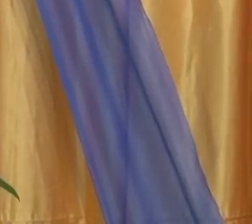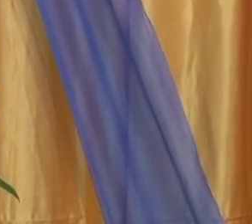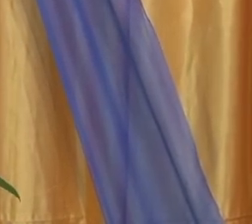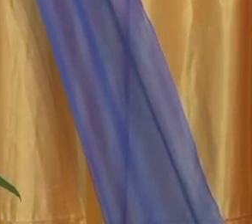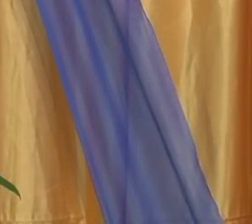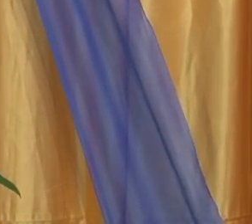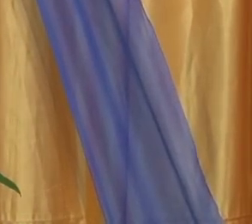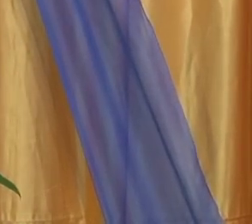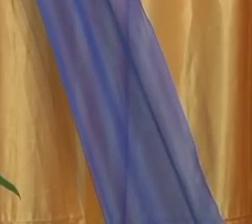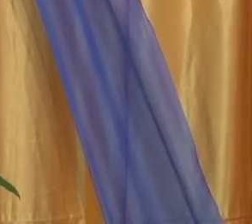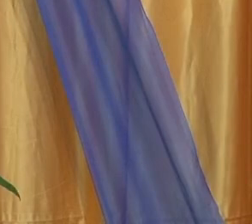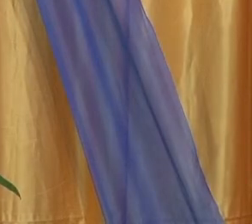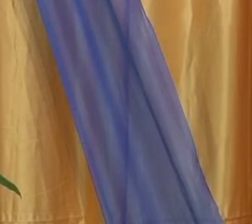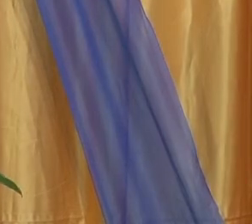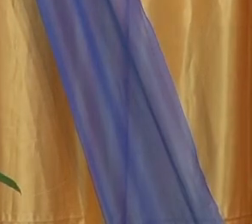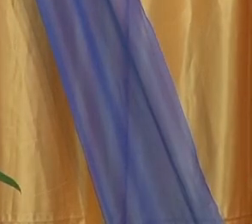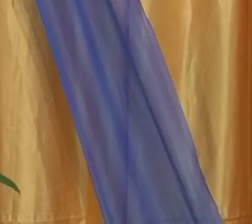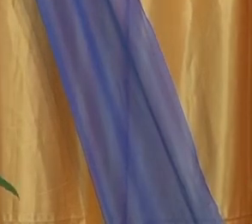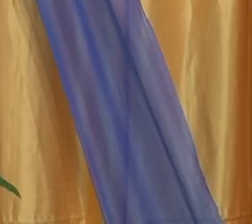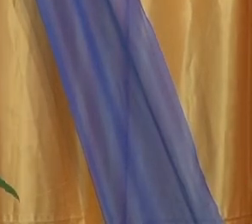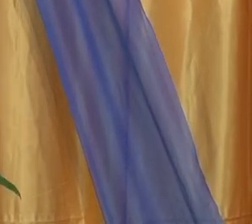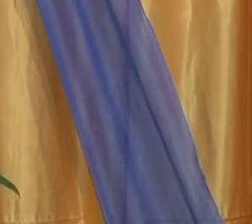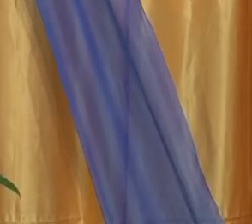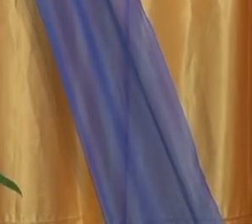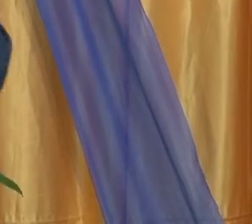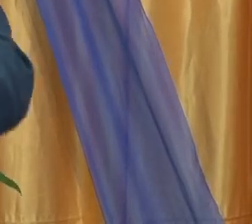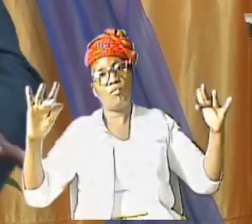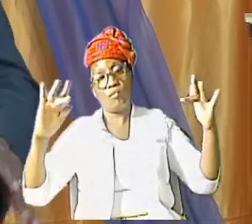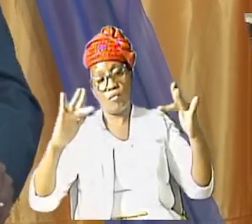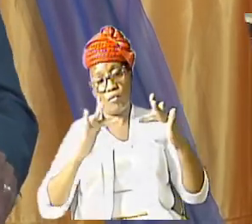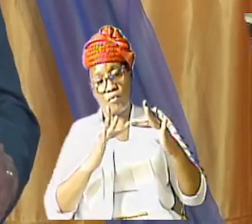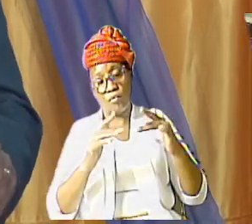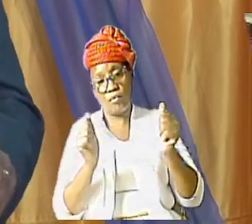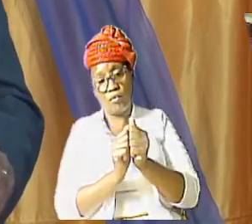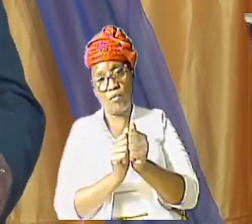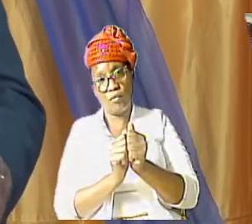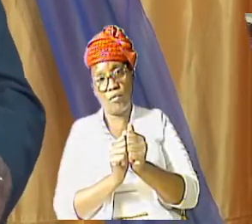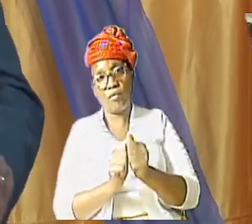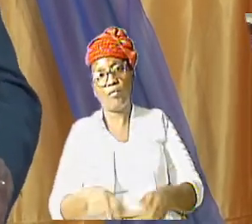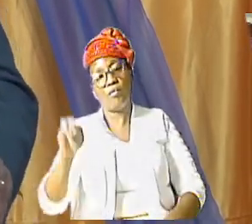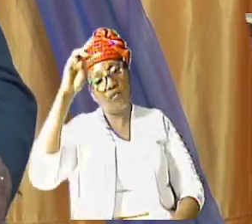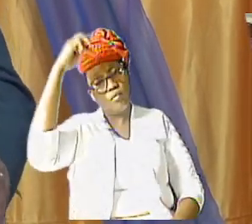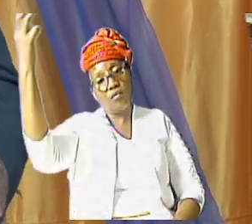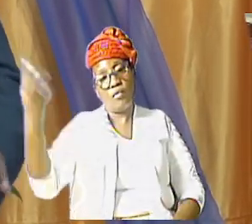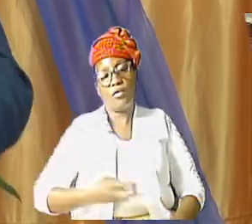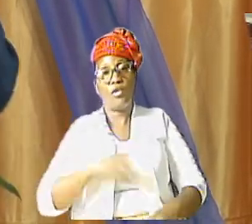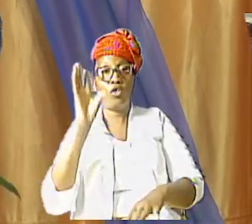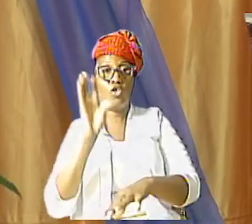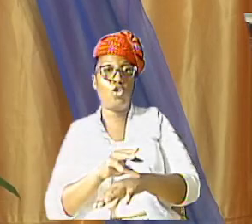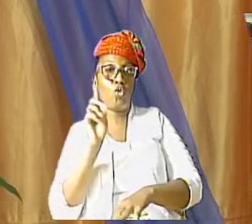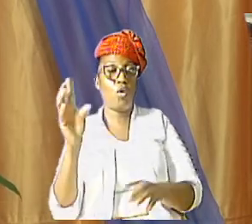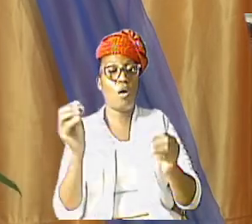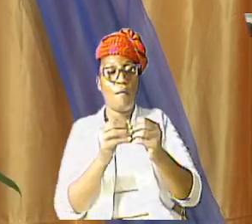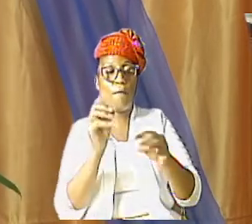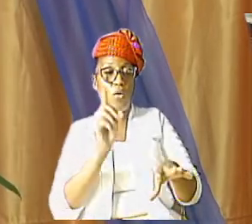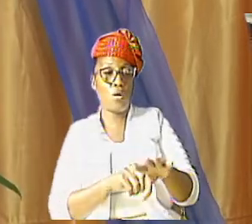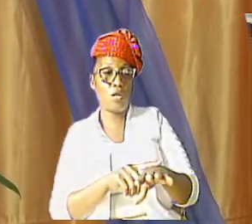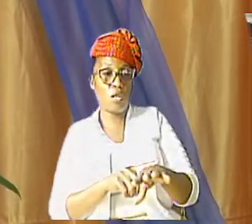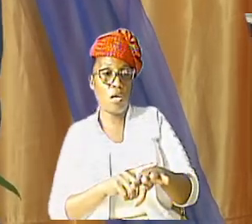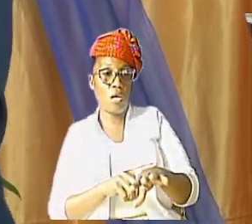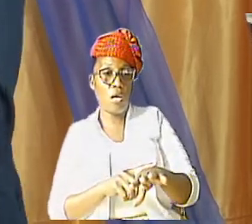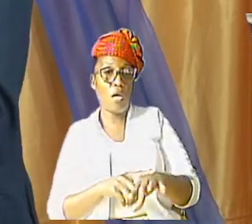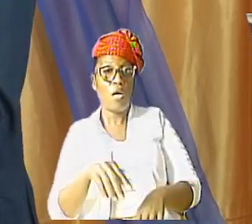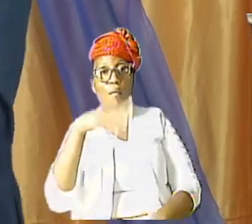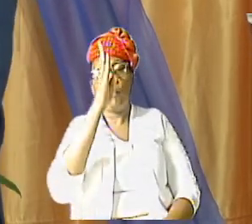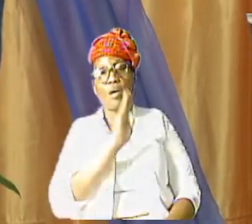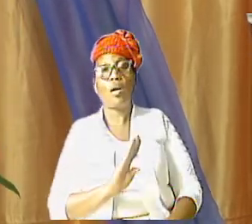online and you're tuning in. Visitors all, welcome to church one more time. And we say God richly bless